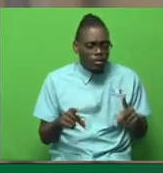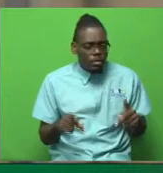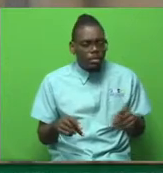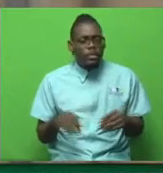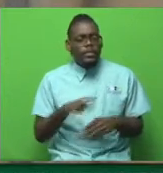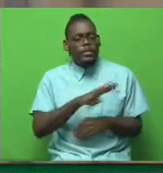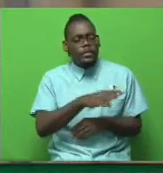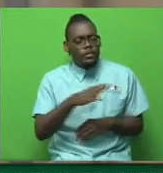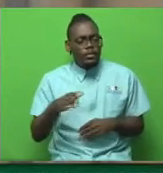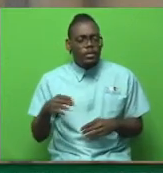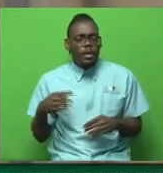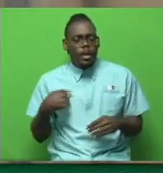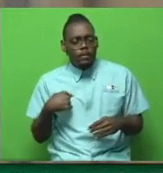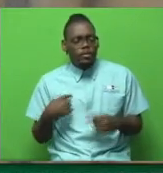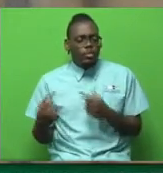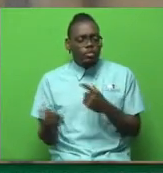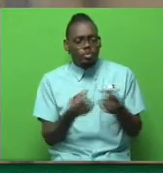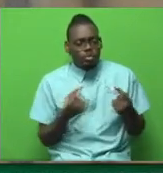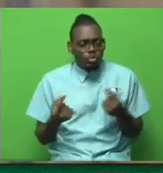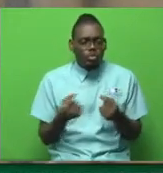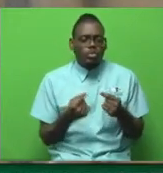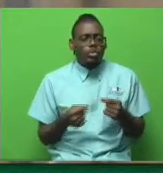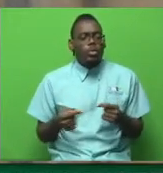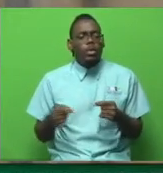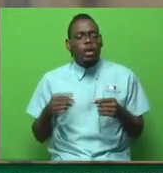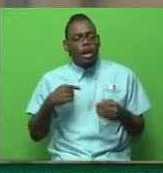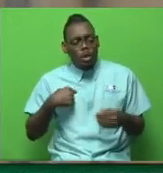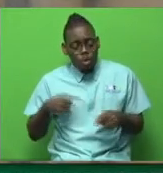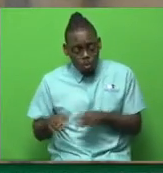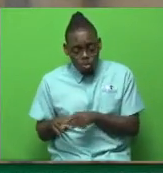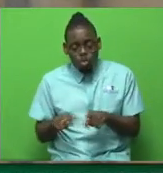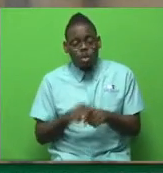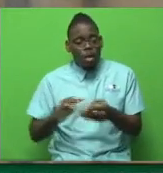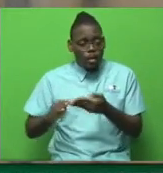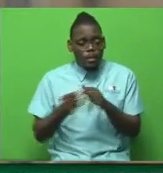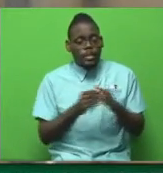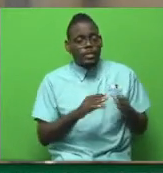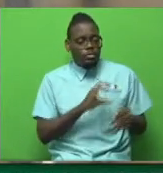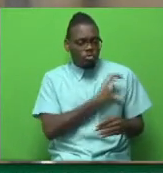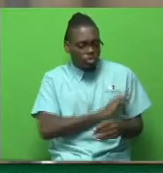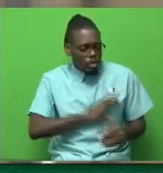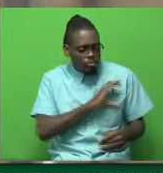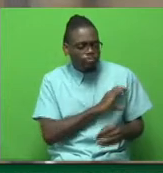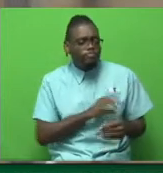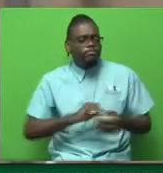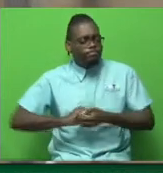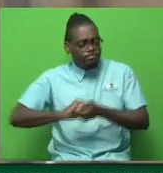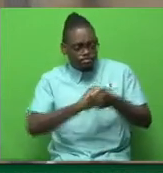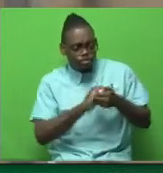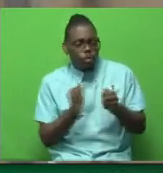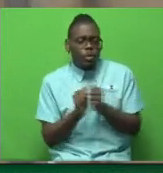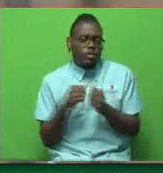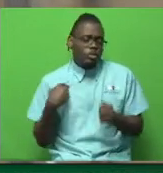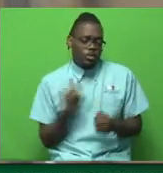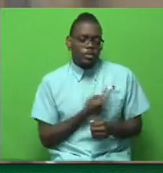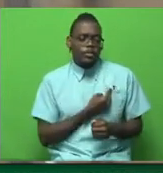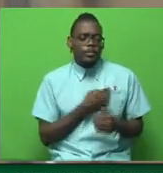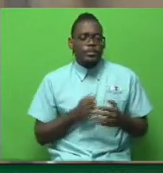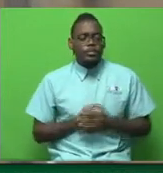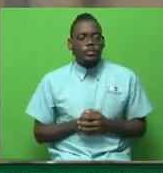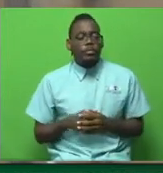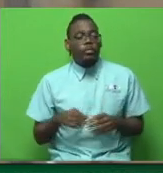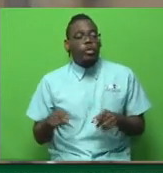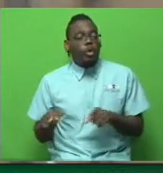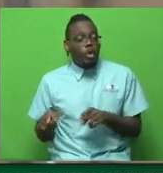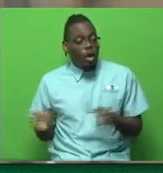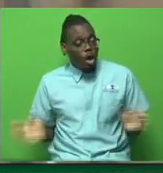using of course the community police continue to partner with us in 17 schools and they are also encouraging the